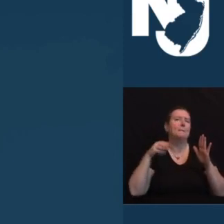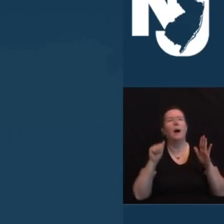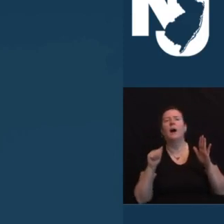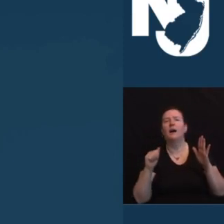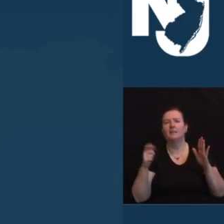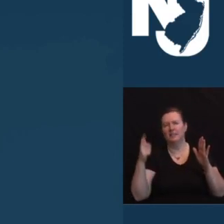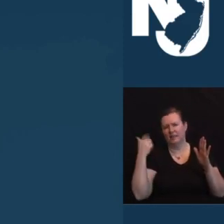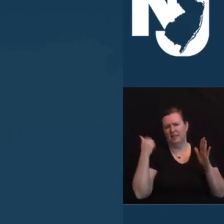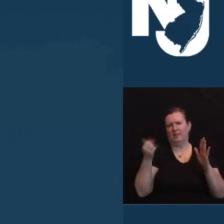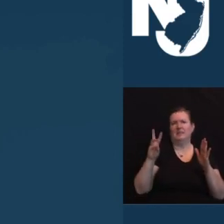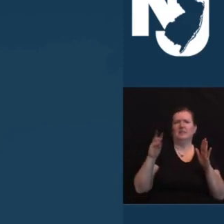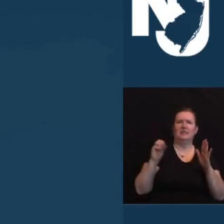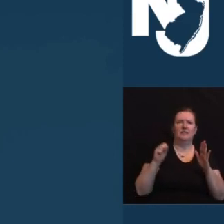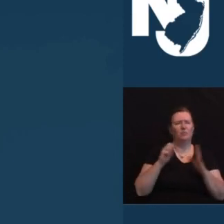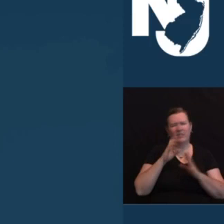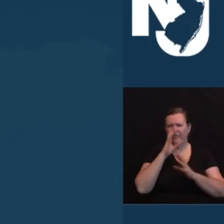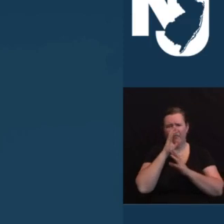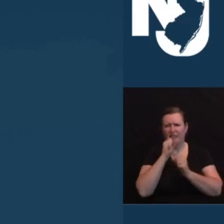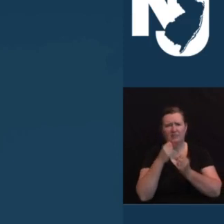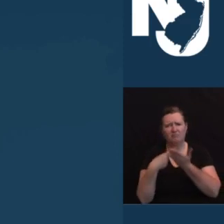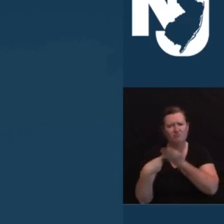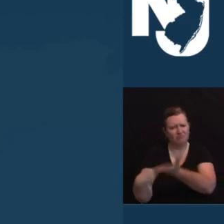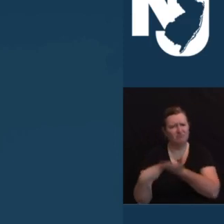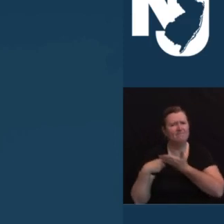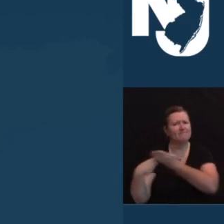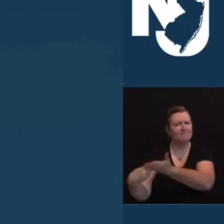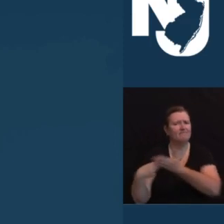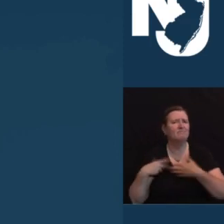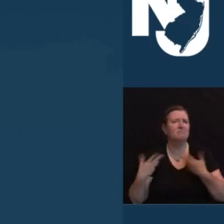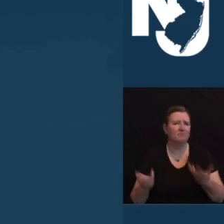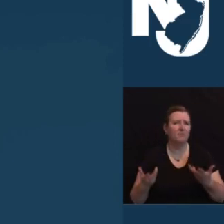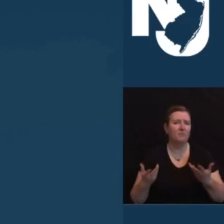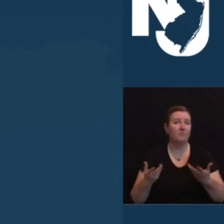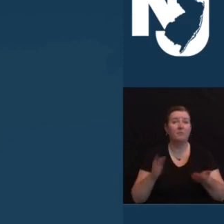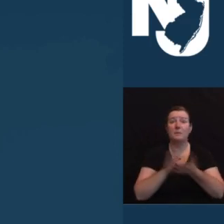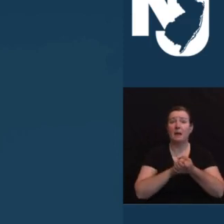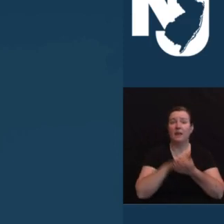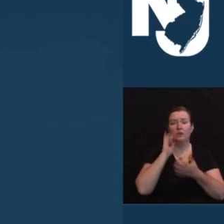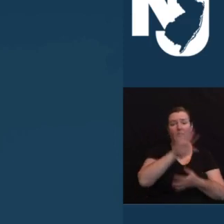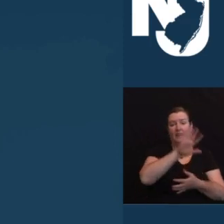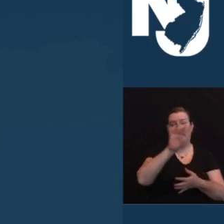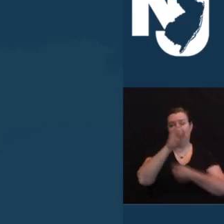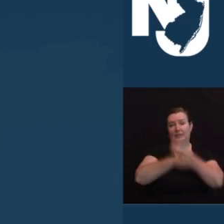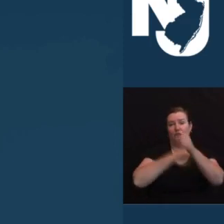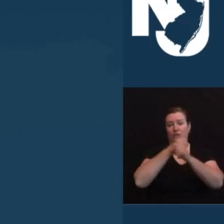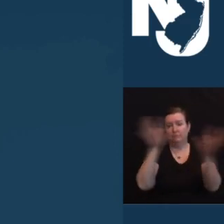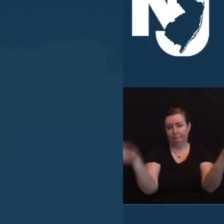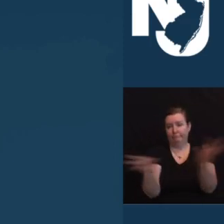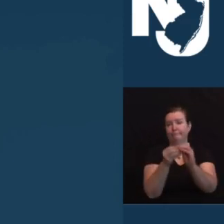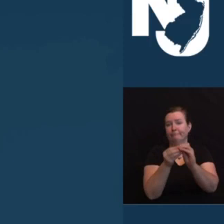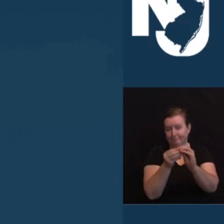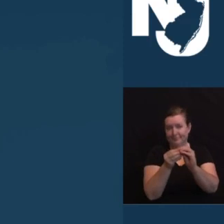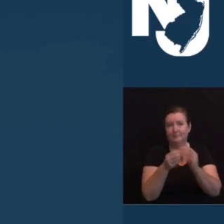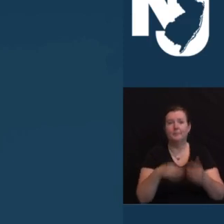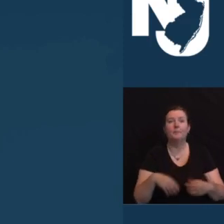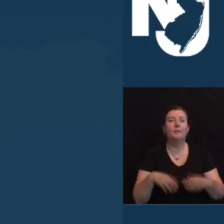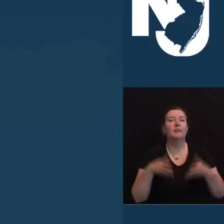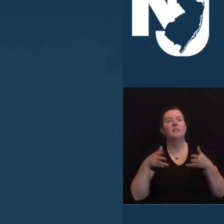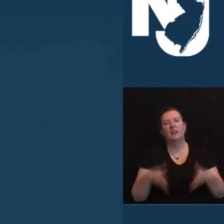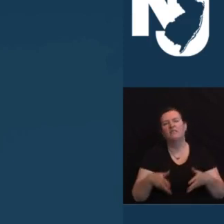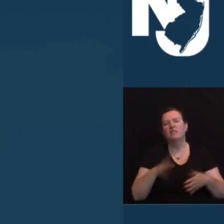fascinating discussion, and obviously about his beloved Carla. They were married for 58 years. She's also survived by her daughter Denise